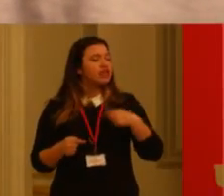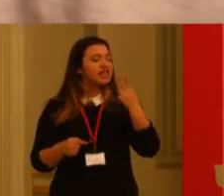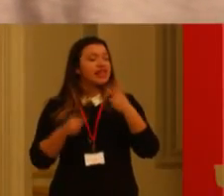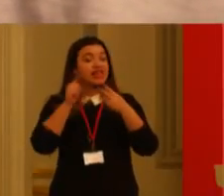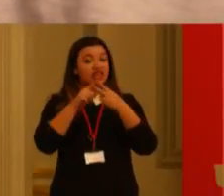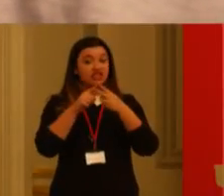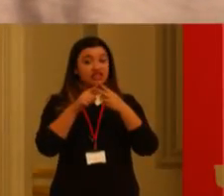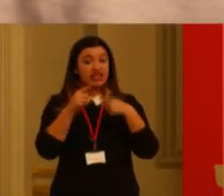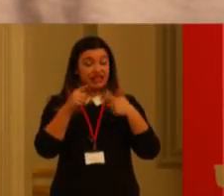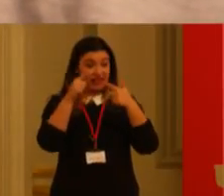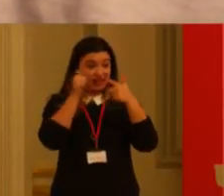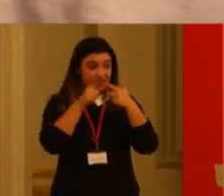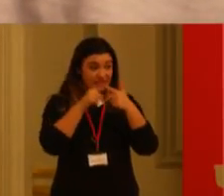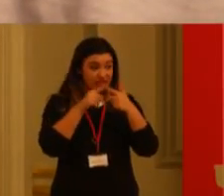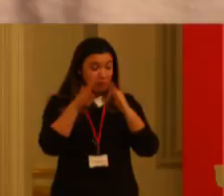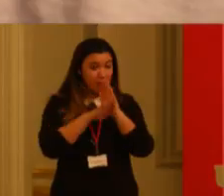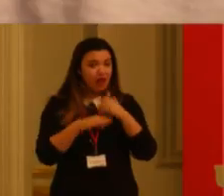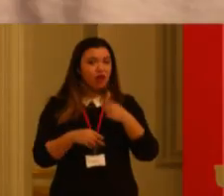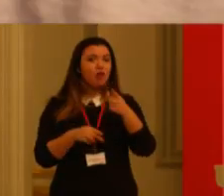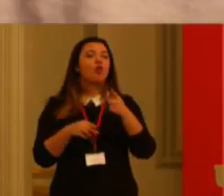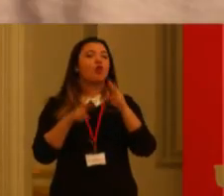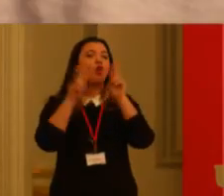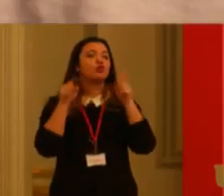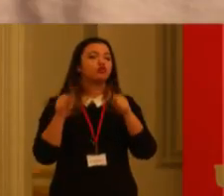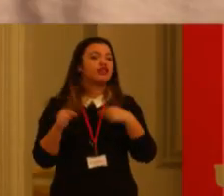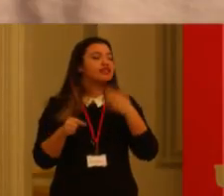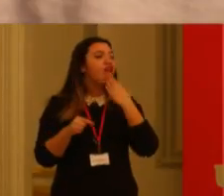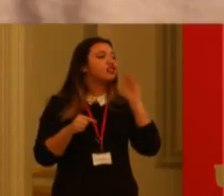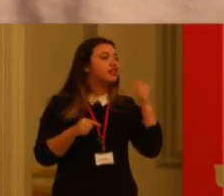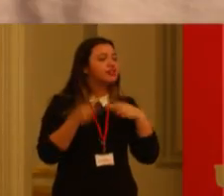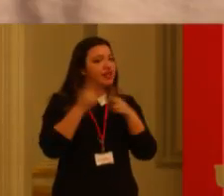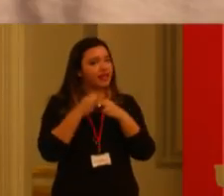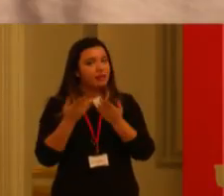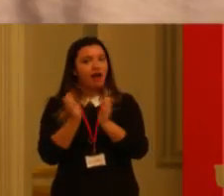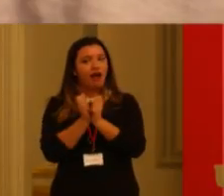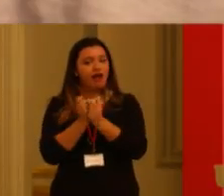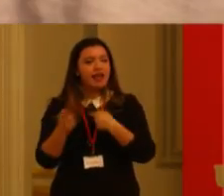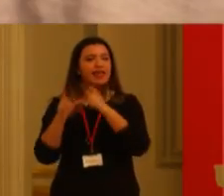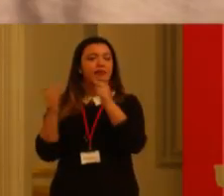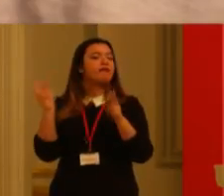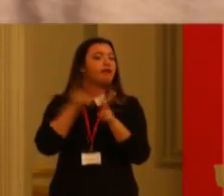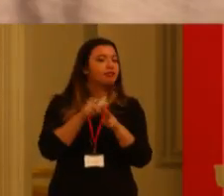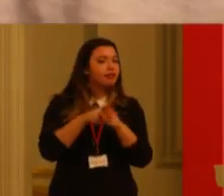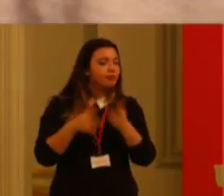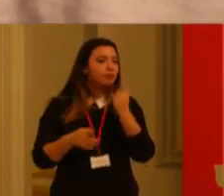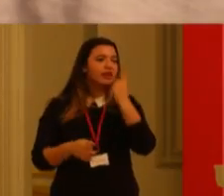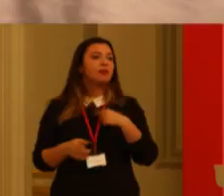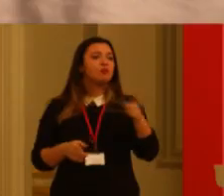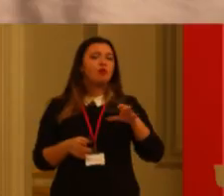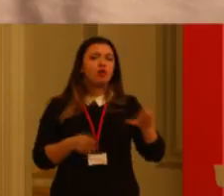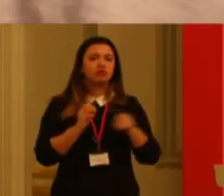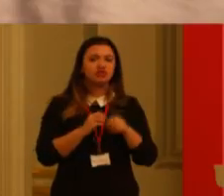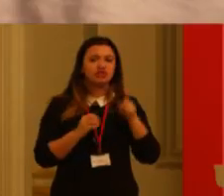we say on top of that? This is going to be the main theme of our panel discussion now. Young people, youth,